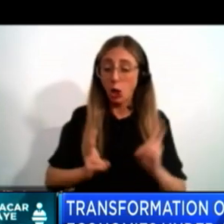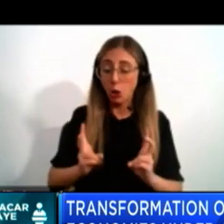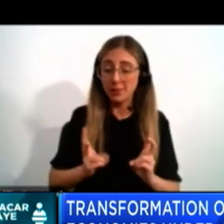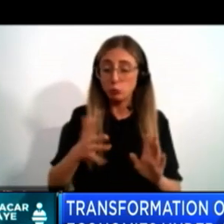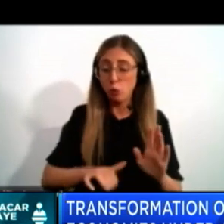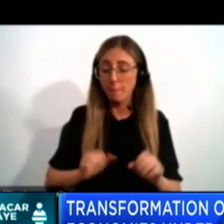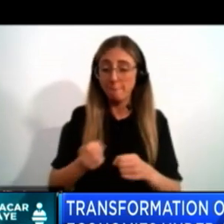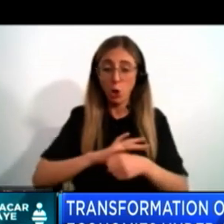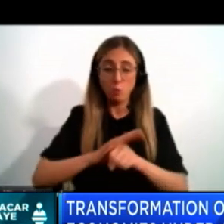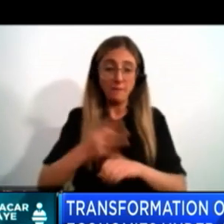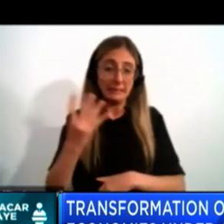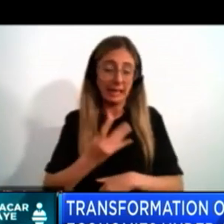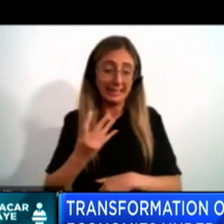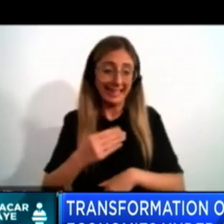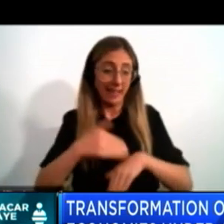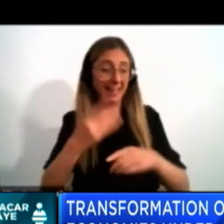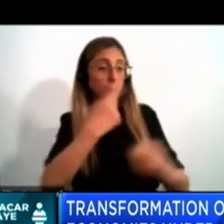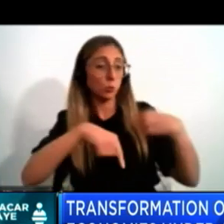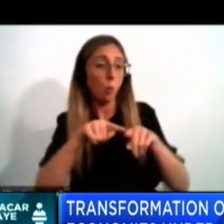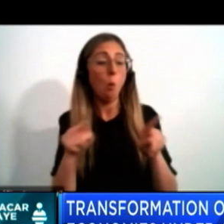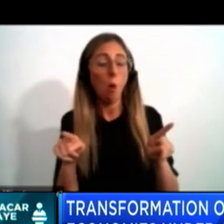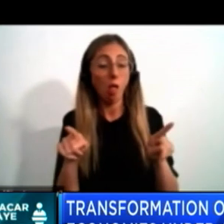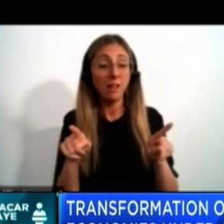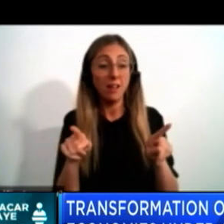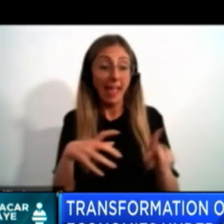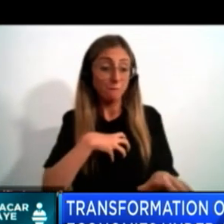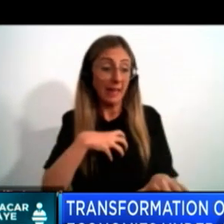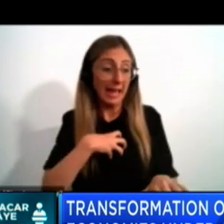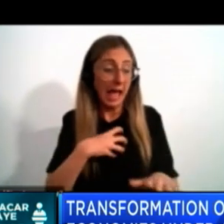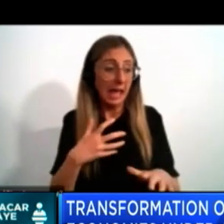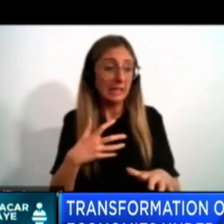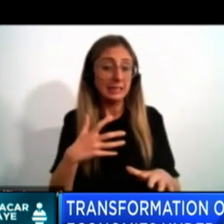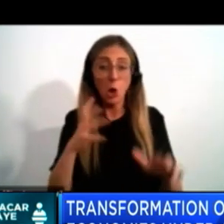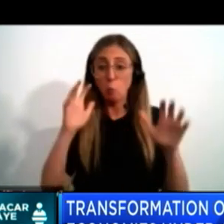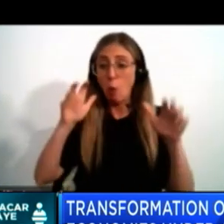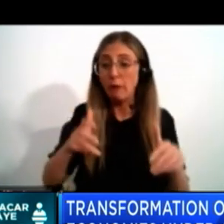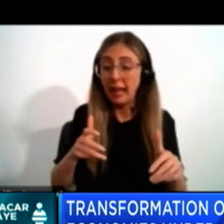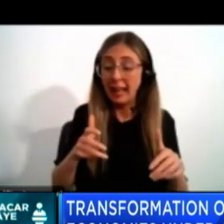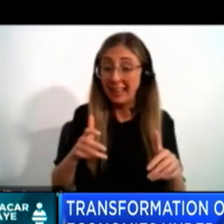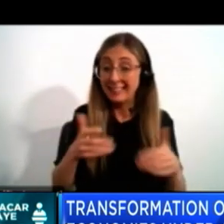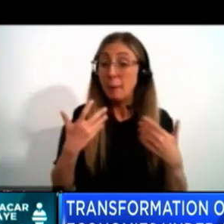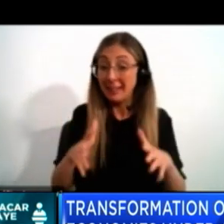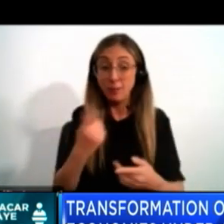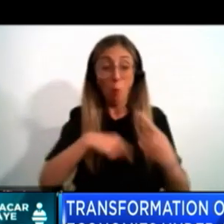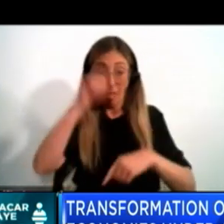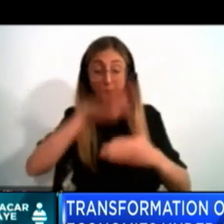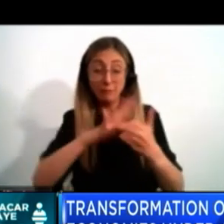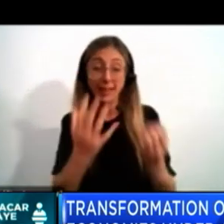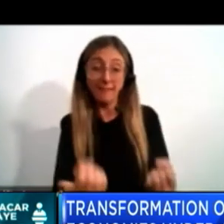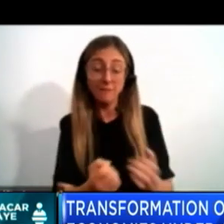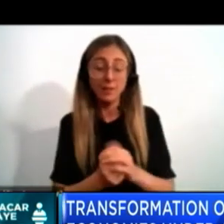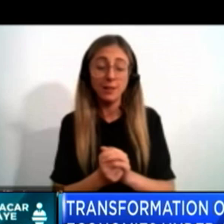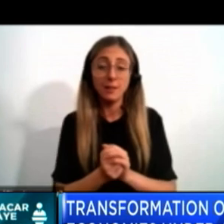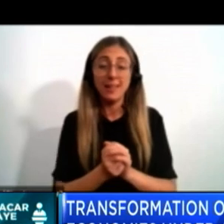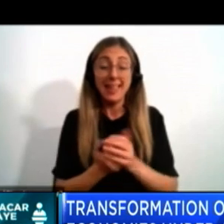pandemic brought it home to all of us in fear and blood at the highest quarters. There's now